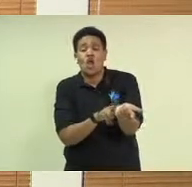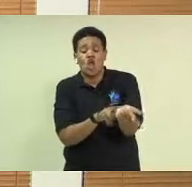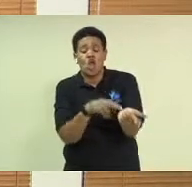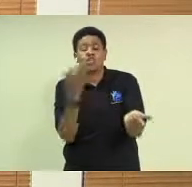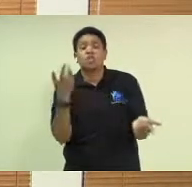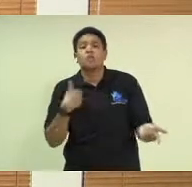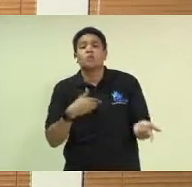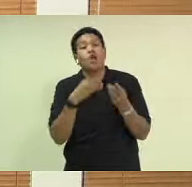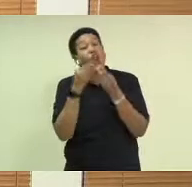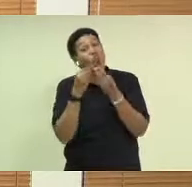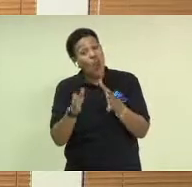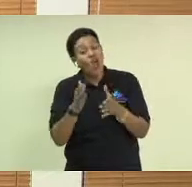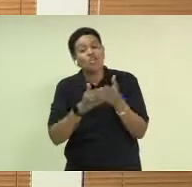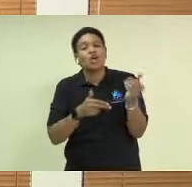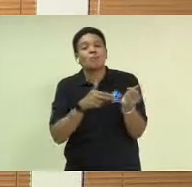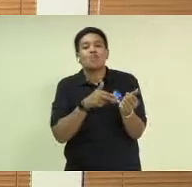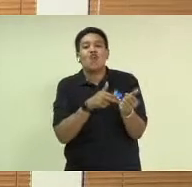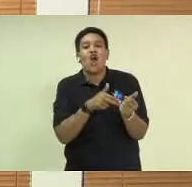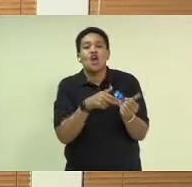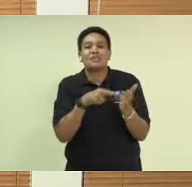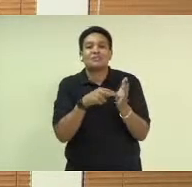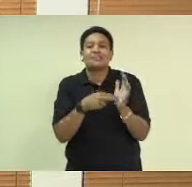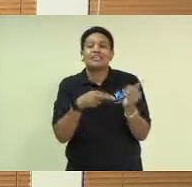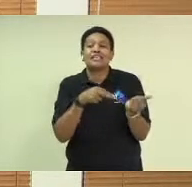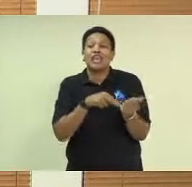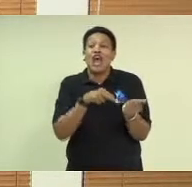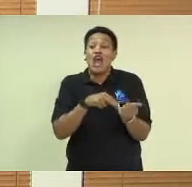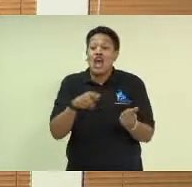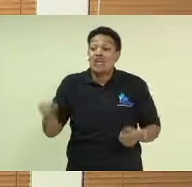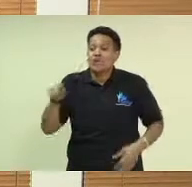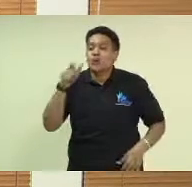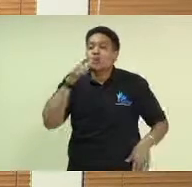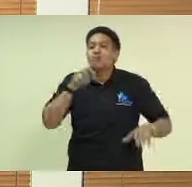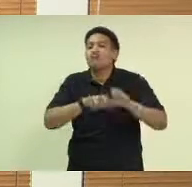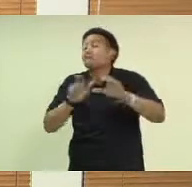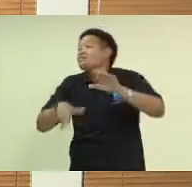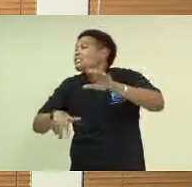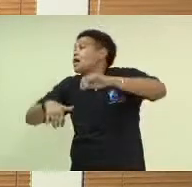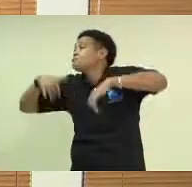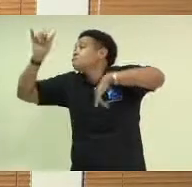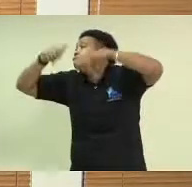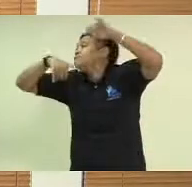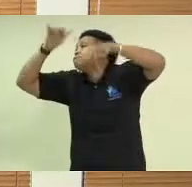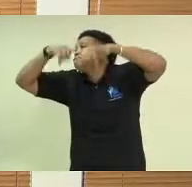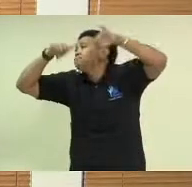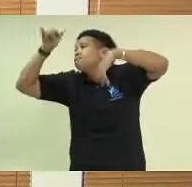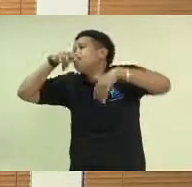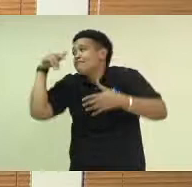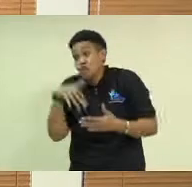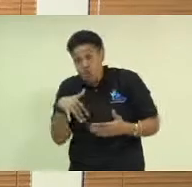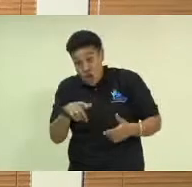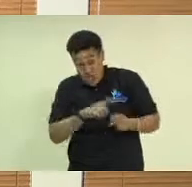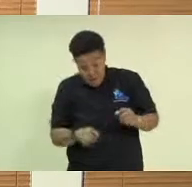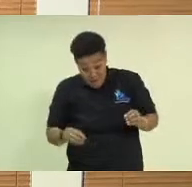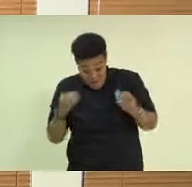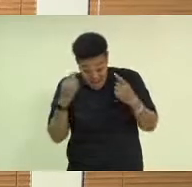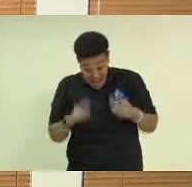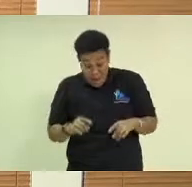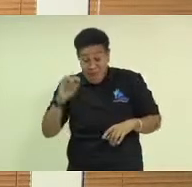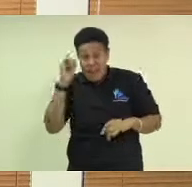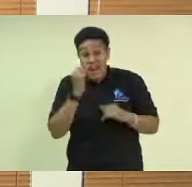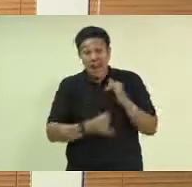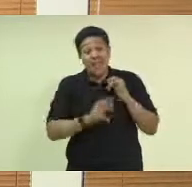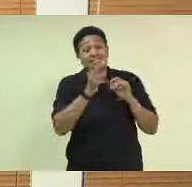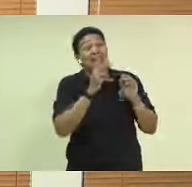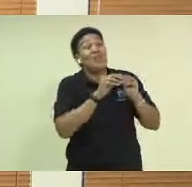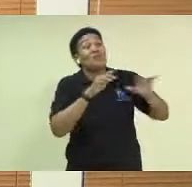We lost some nurses in terms of nurses who resigned or went away to study. But as occurred with the last wave,